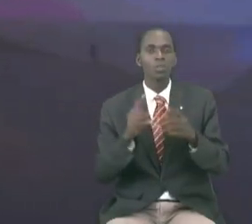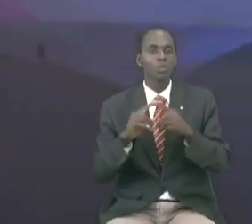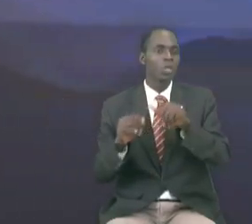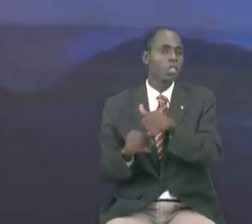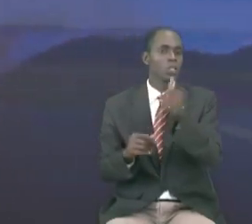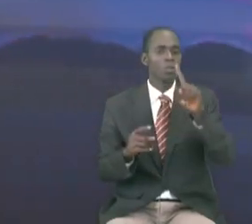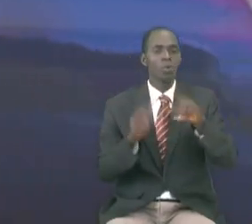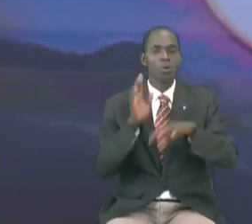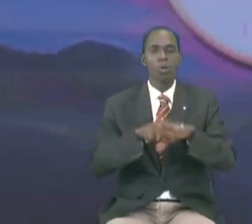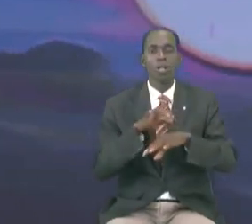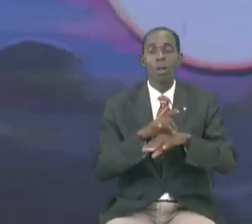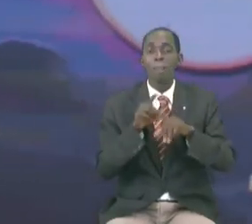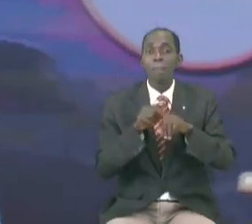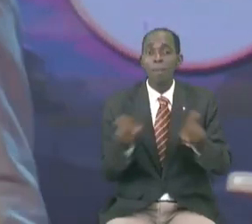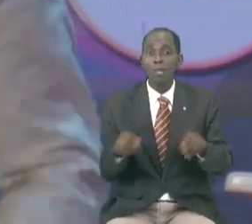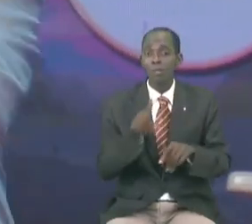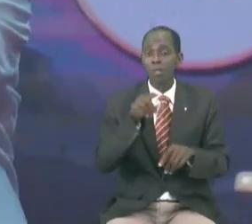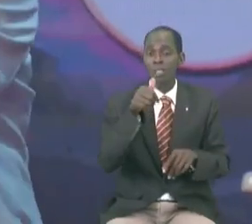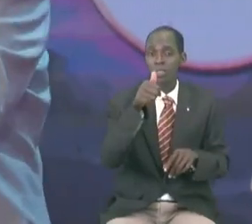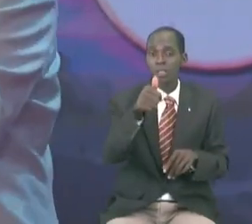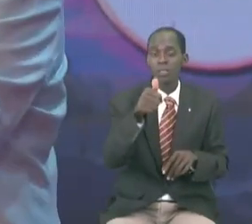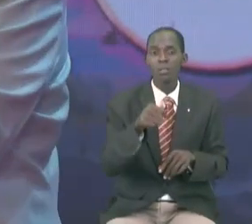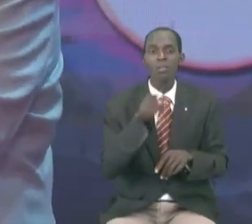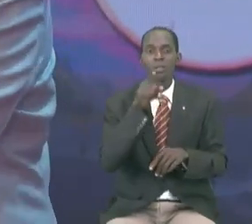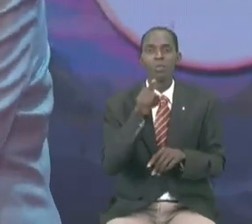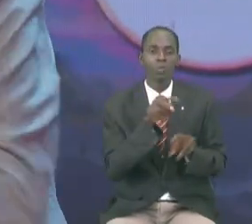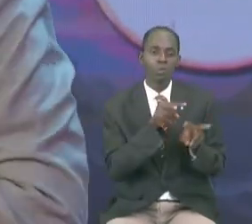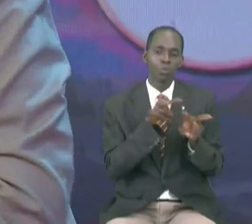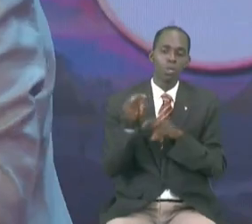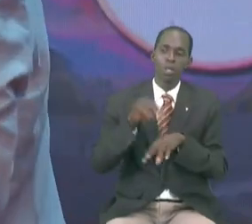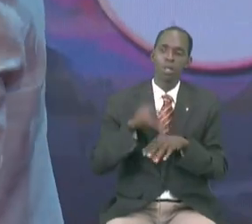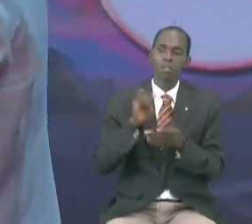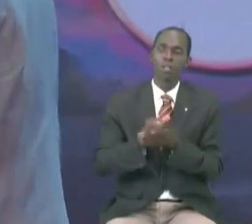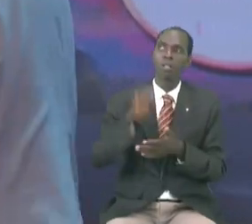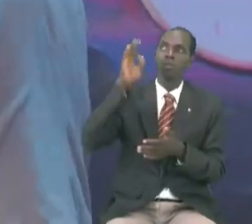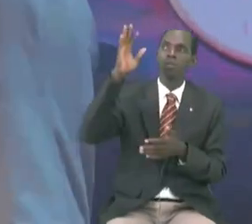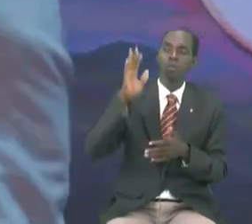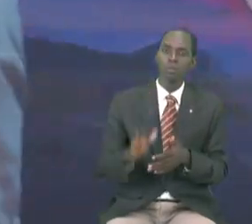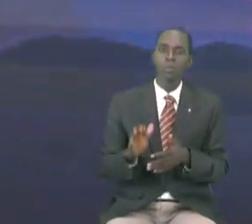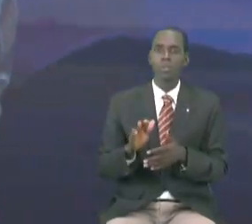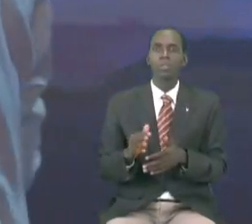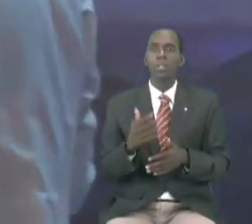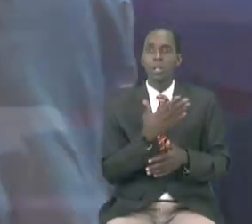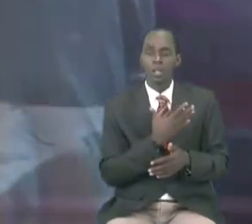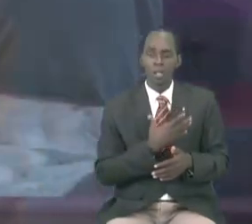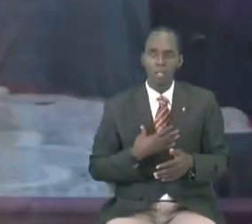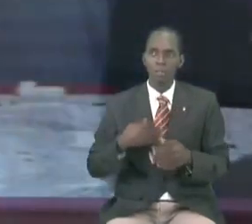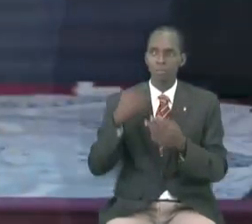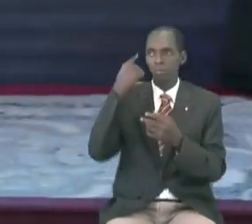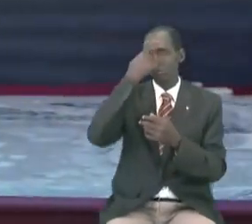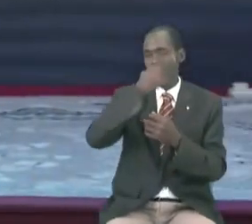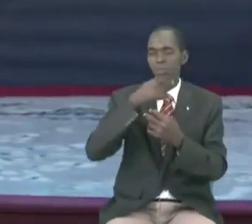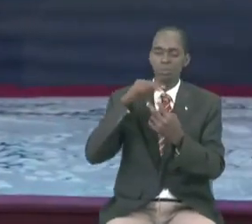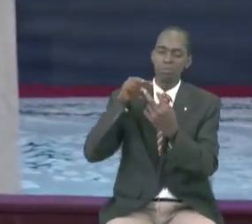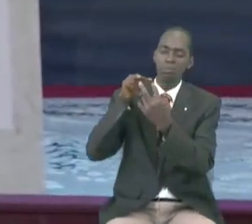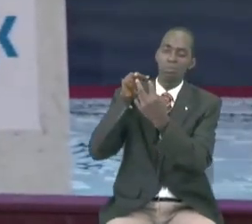to eyeball, and you go your own way. You do not fear that pastor, that leader. When your father